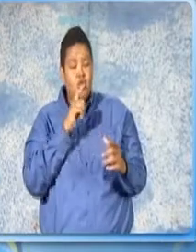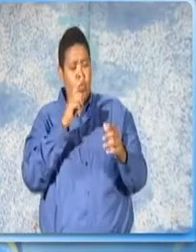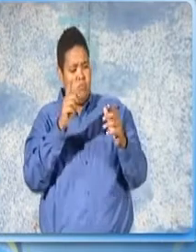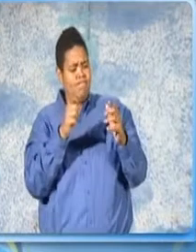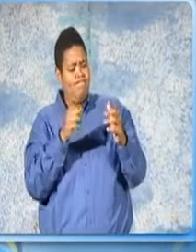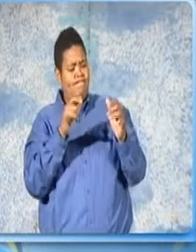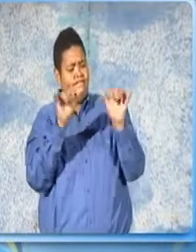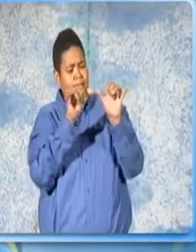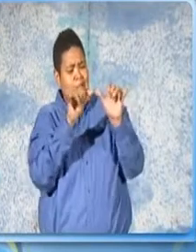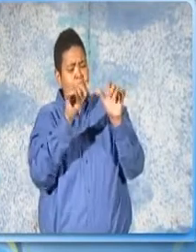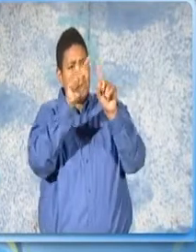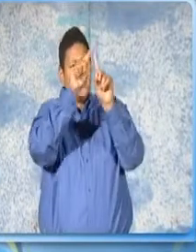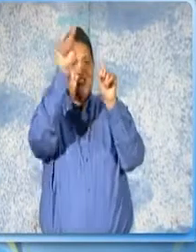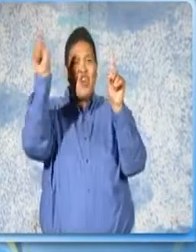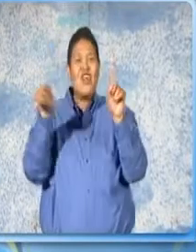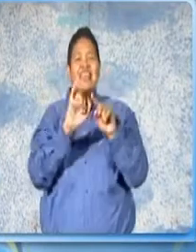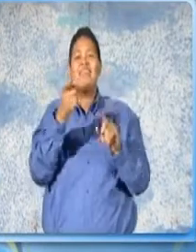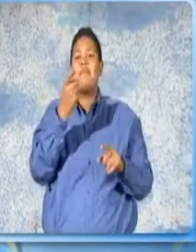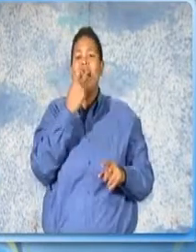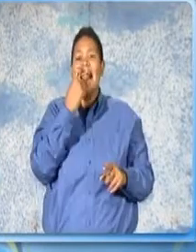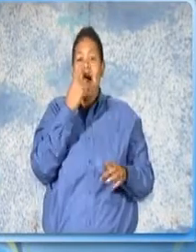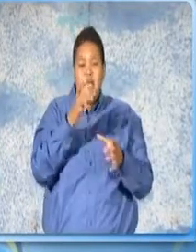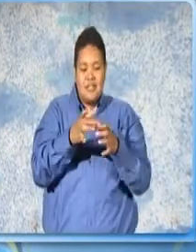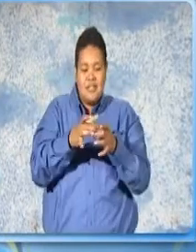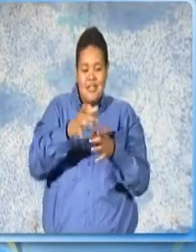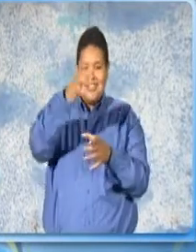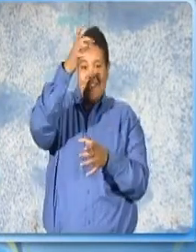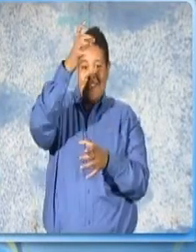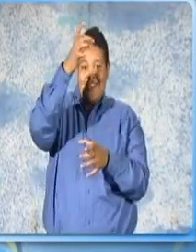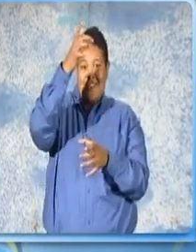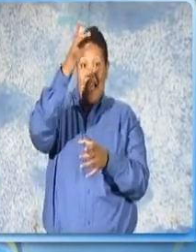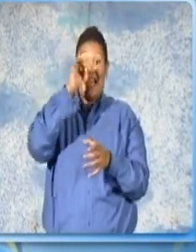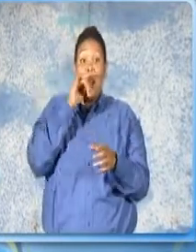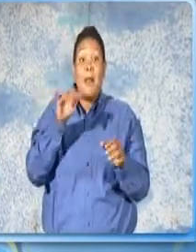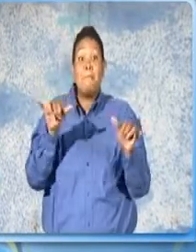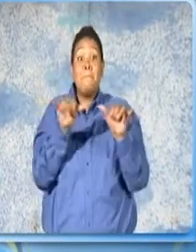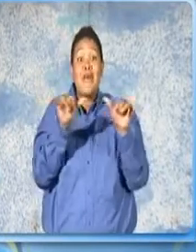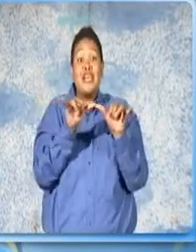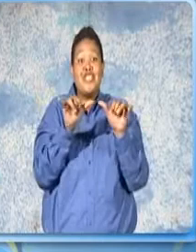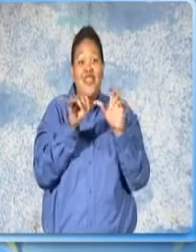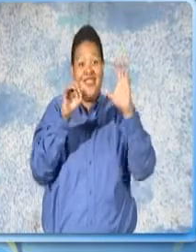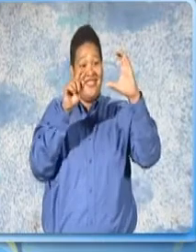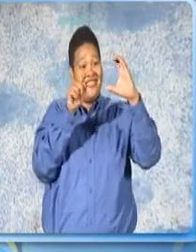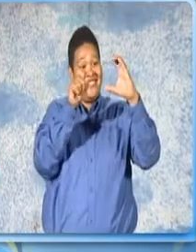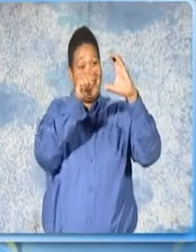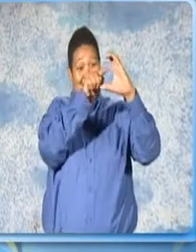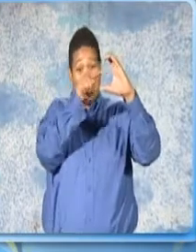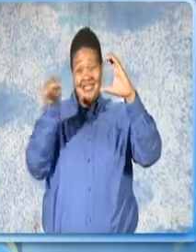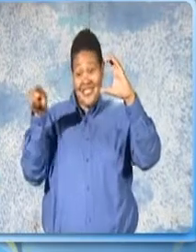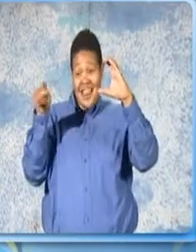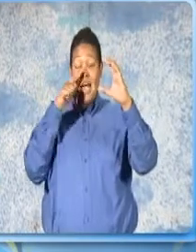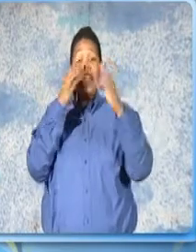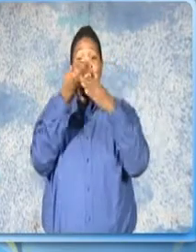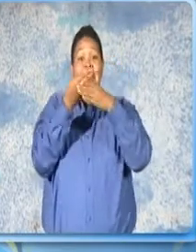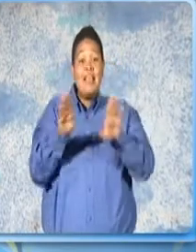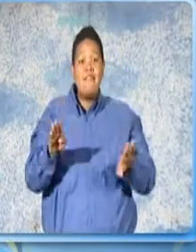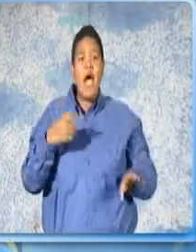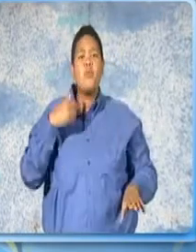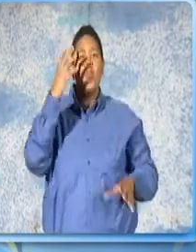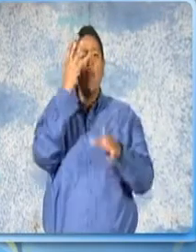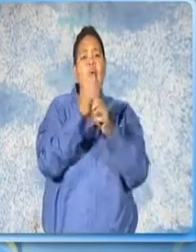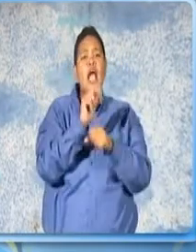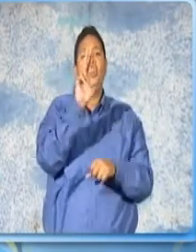circular shape, such as a glass cylinder, and then measure its diameter and divide them, we would get